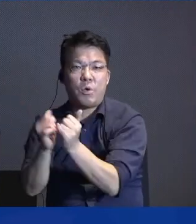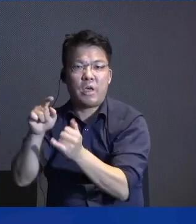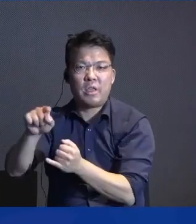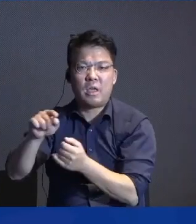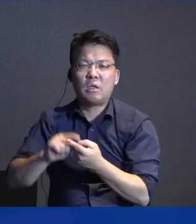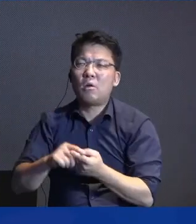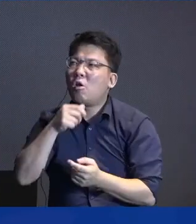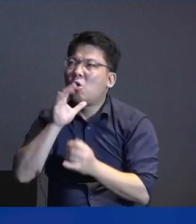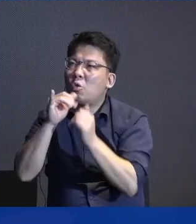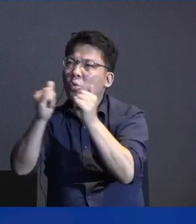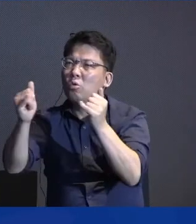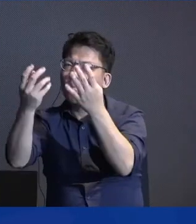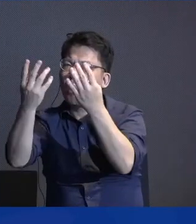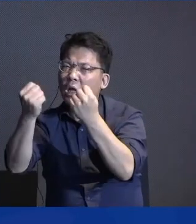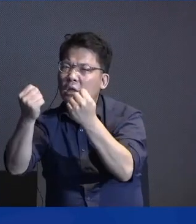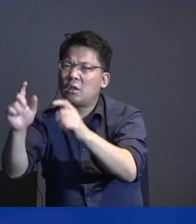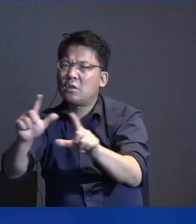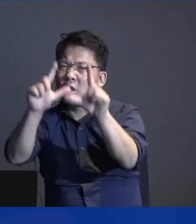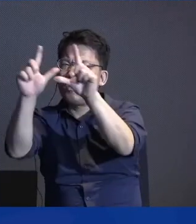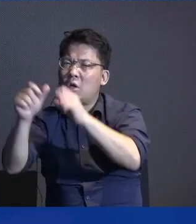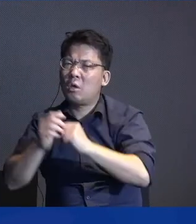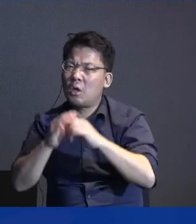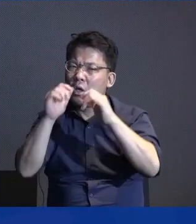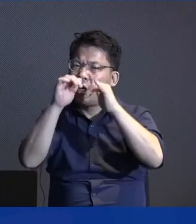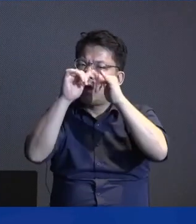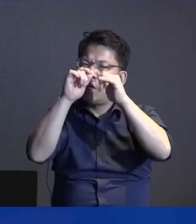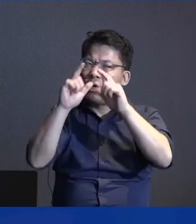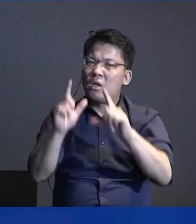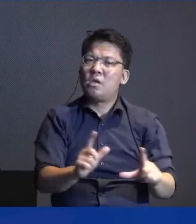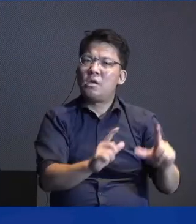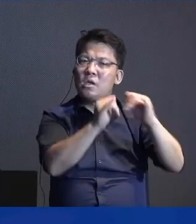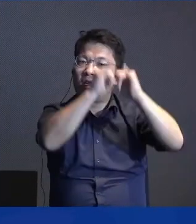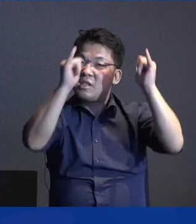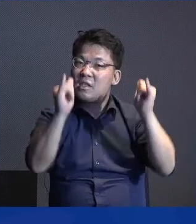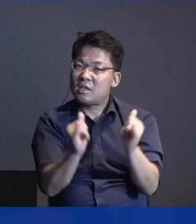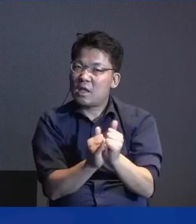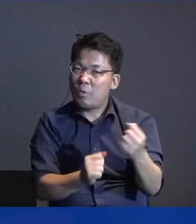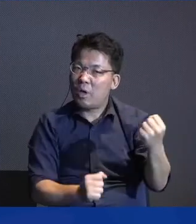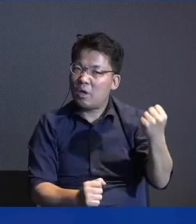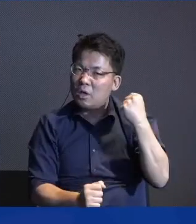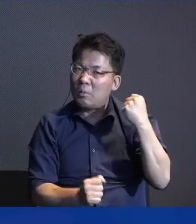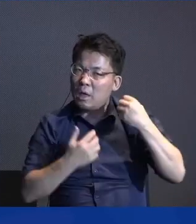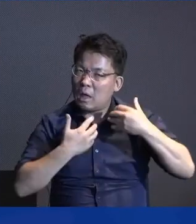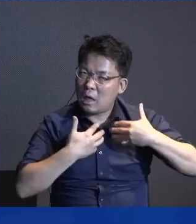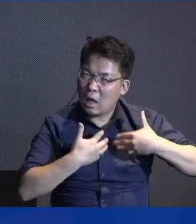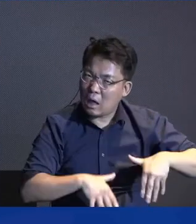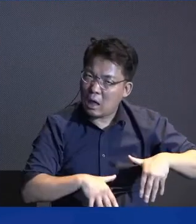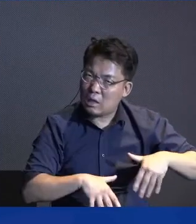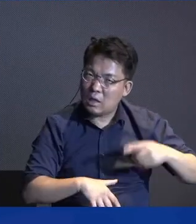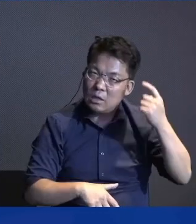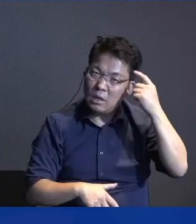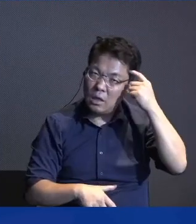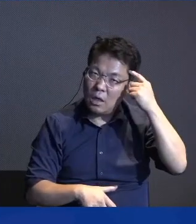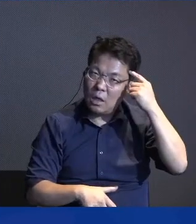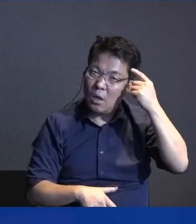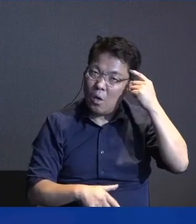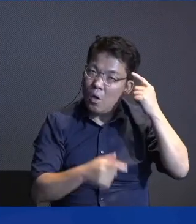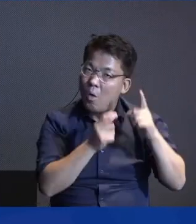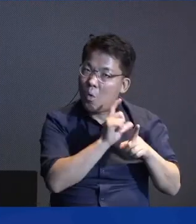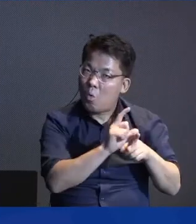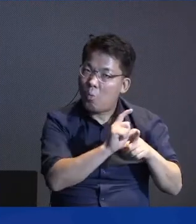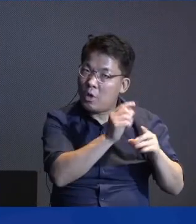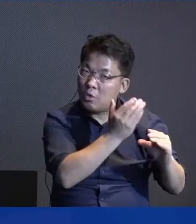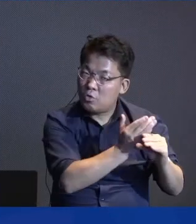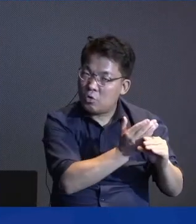or image of aging population should be confronted from like different viewpoint